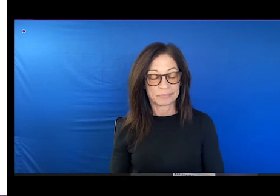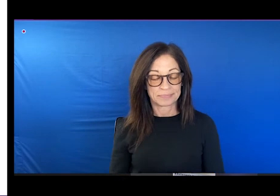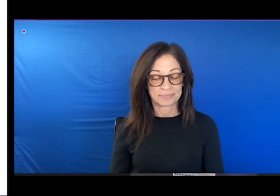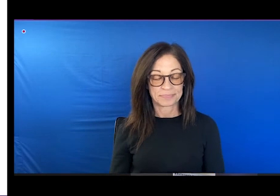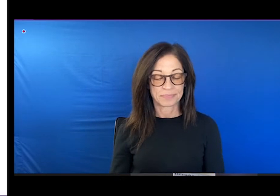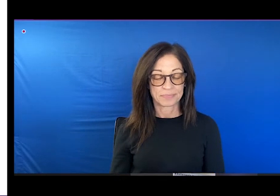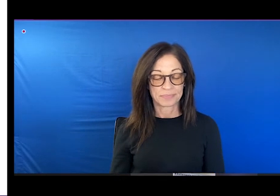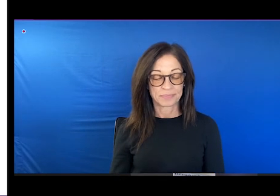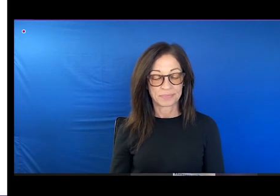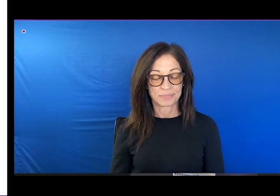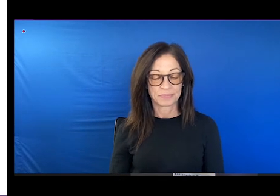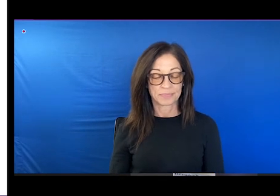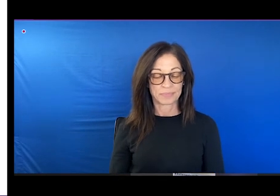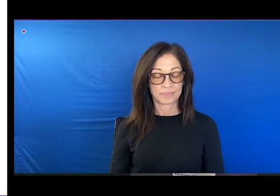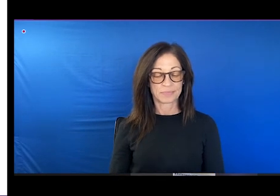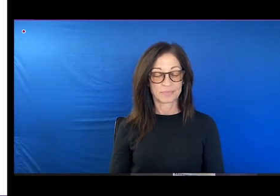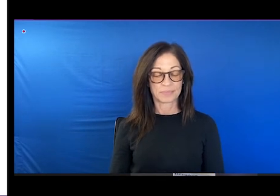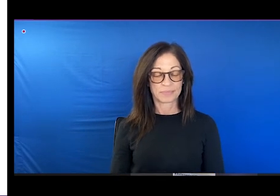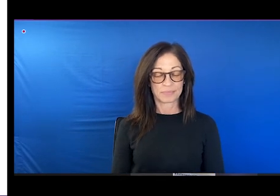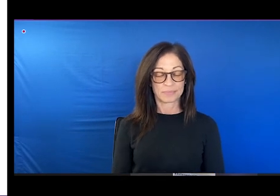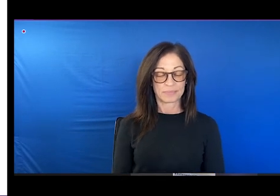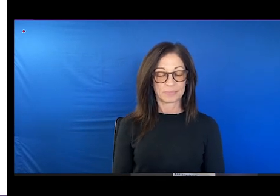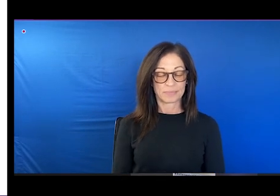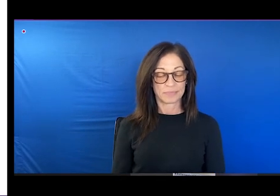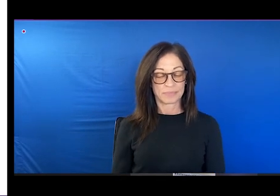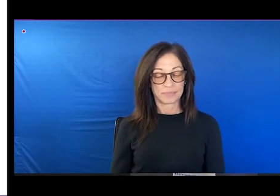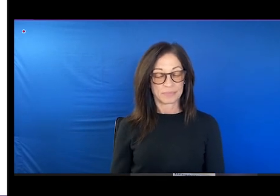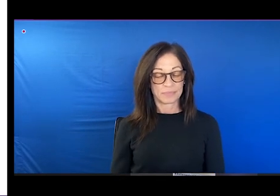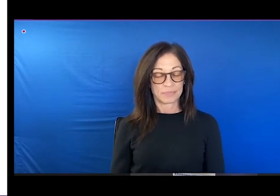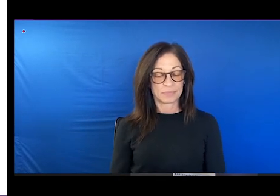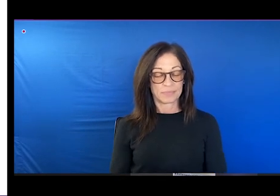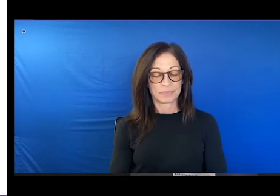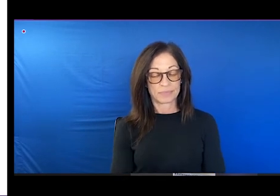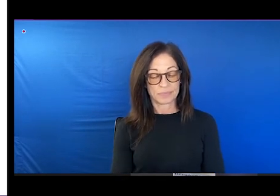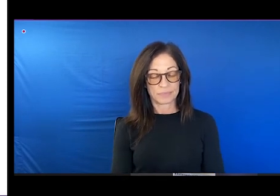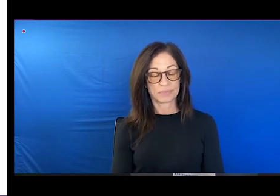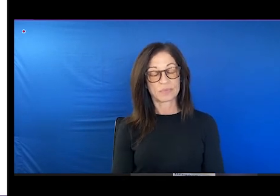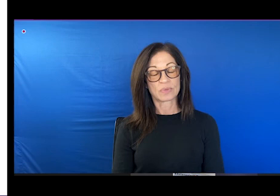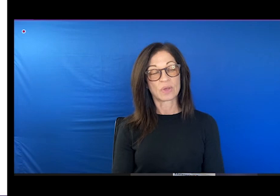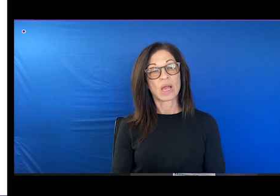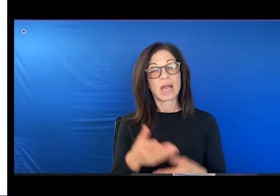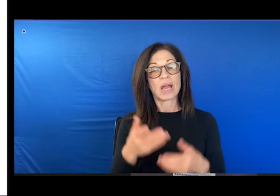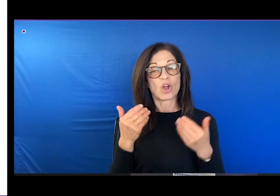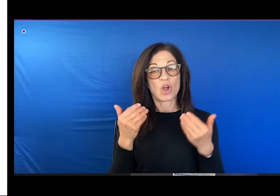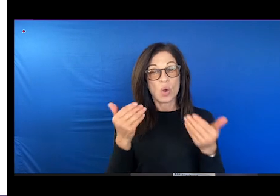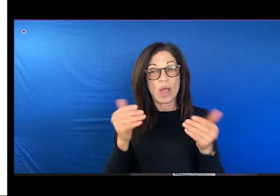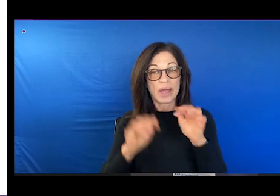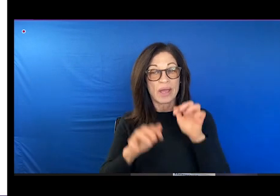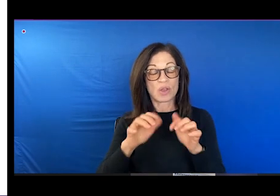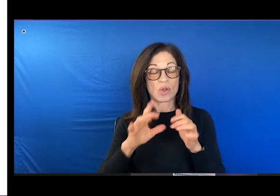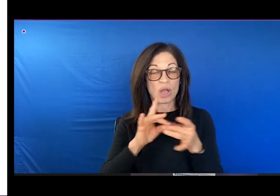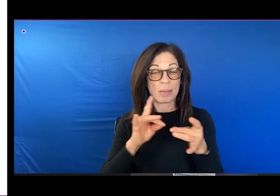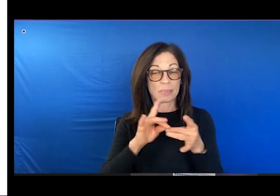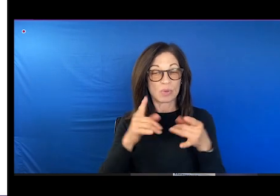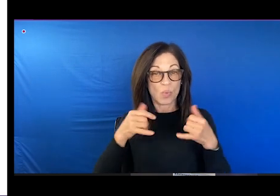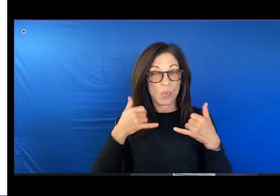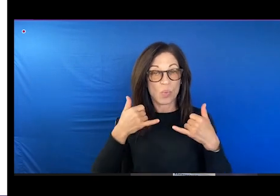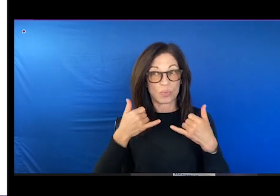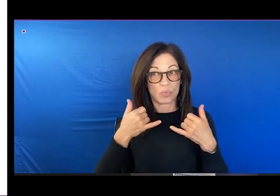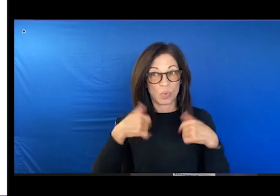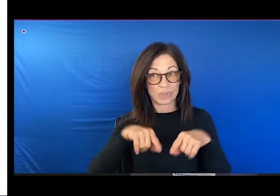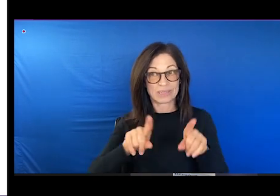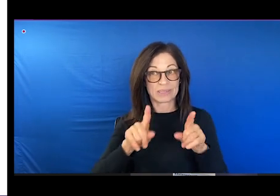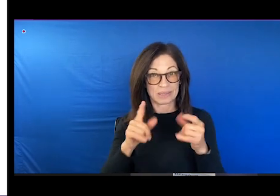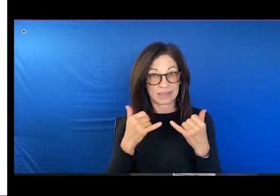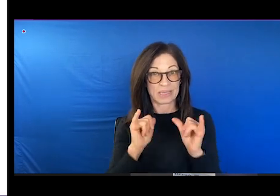chat and I'll put it in there for you so you can see it. If there's any other questions, feel free to type them in while we still have Judy with us.